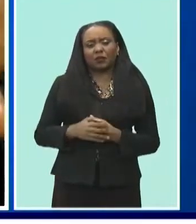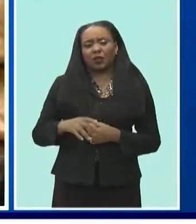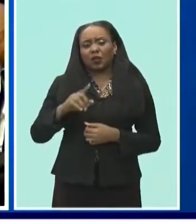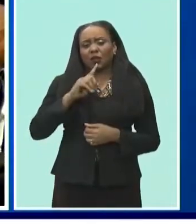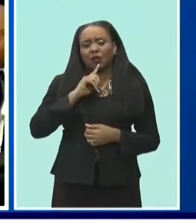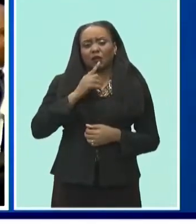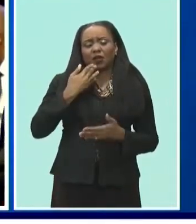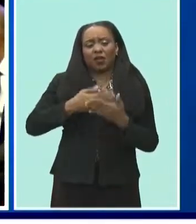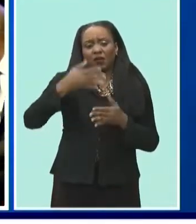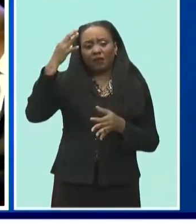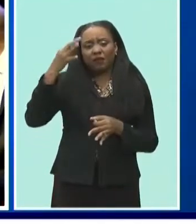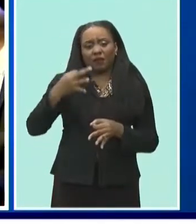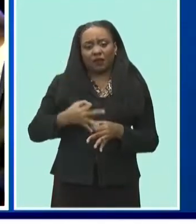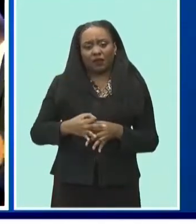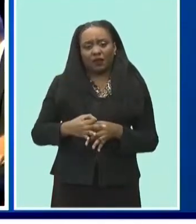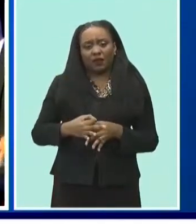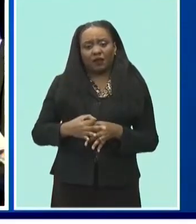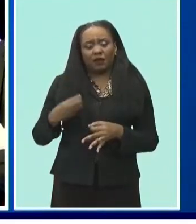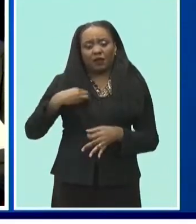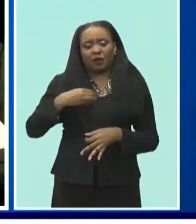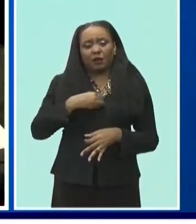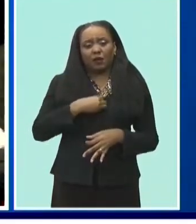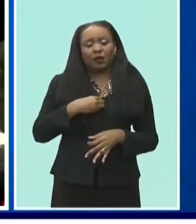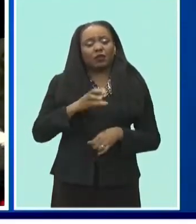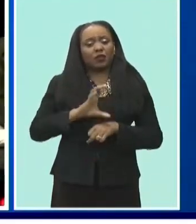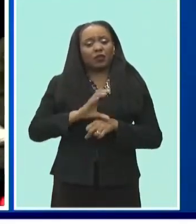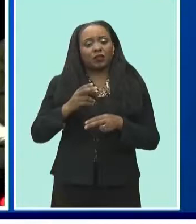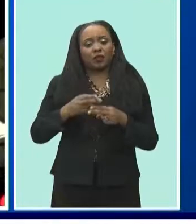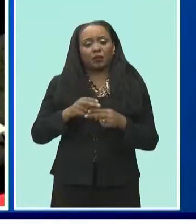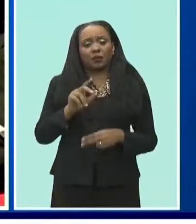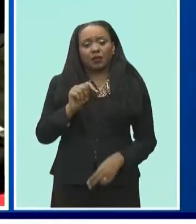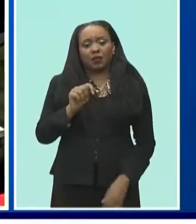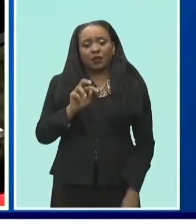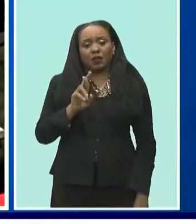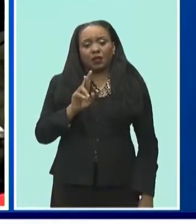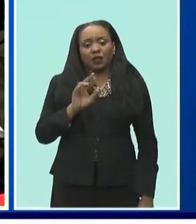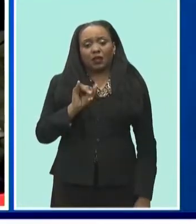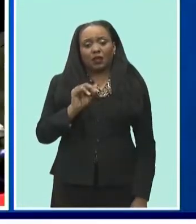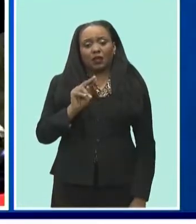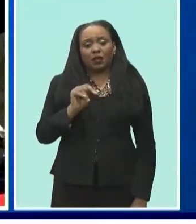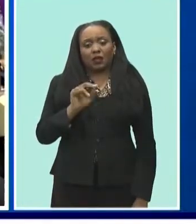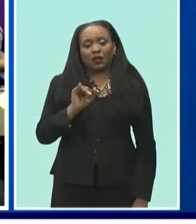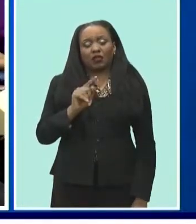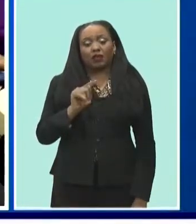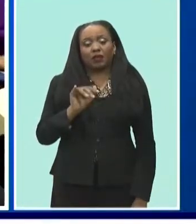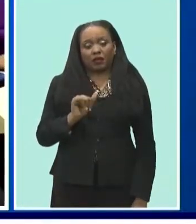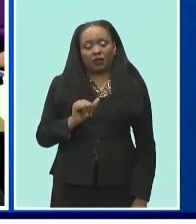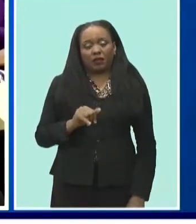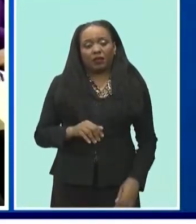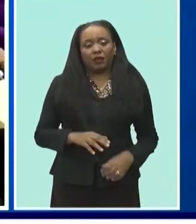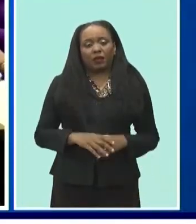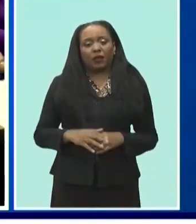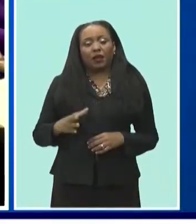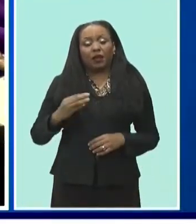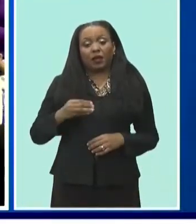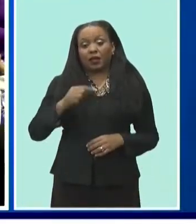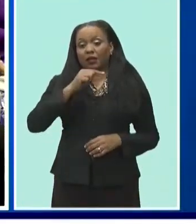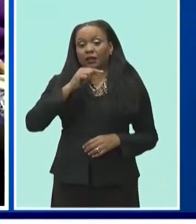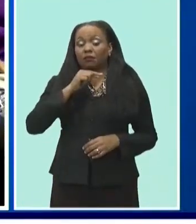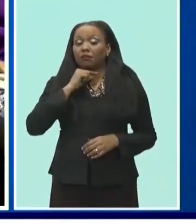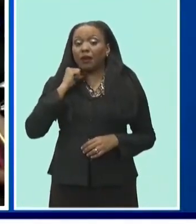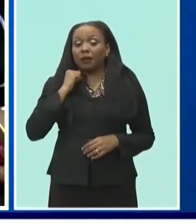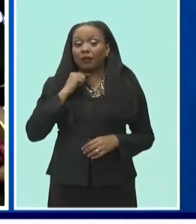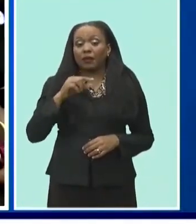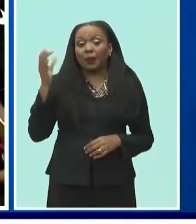faithful member of Trinity Outreach Ministries, and in his sermon, Reverend Michael Critchlow said he saw a private side of Mr. Hoyt in